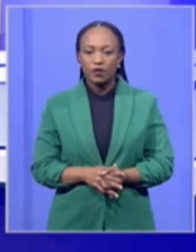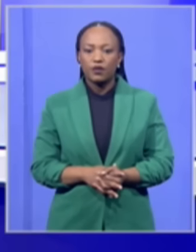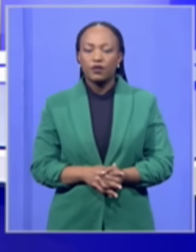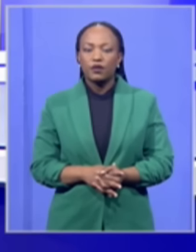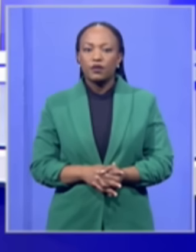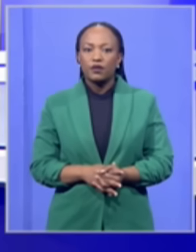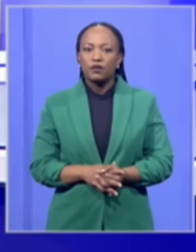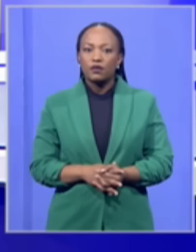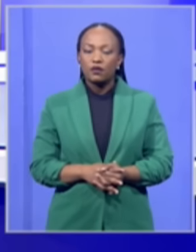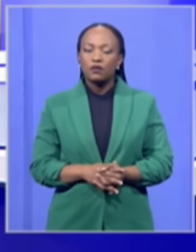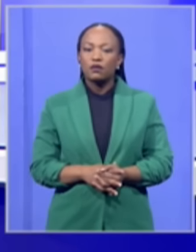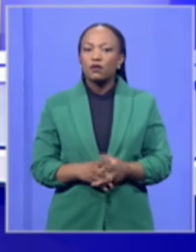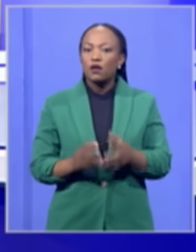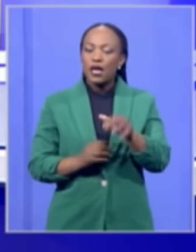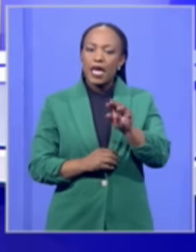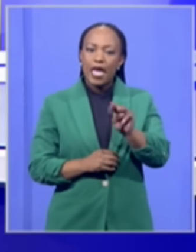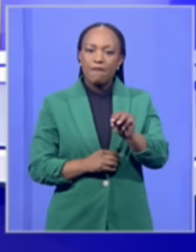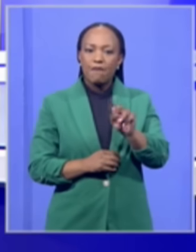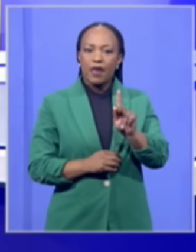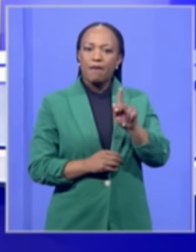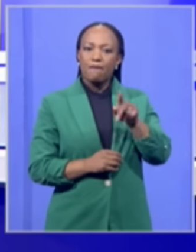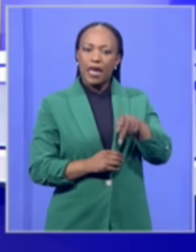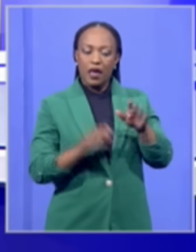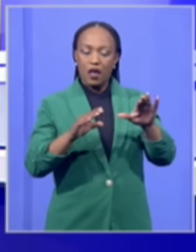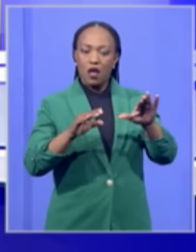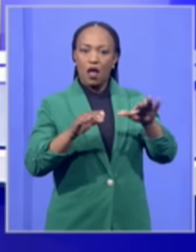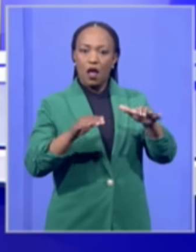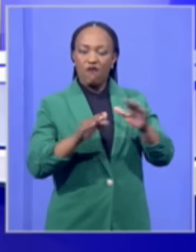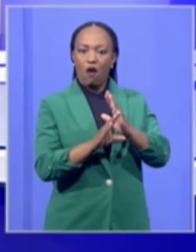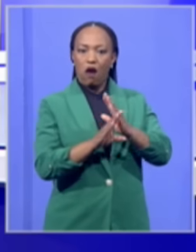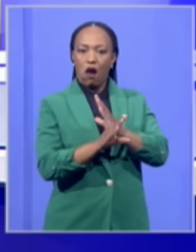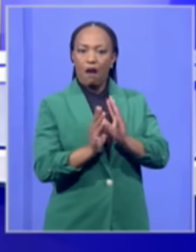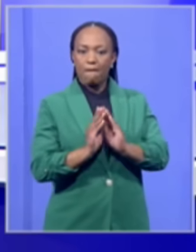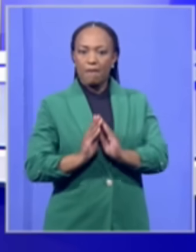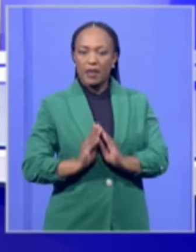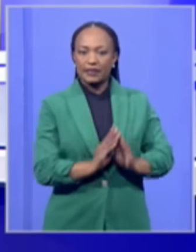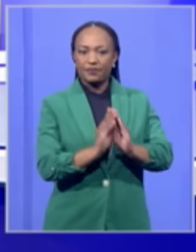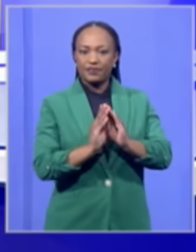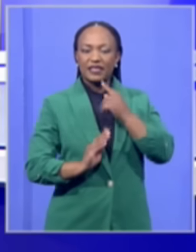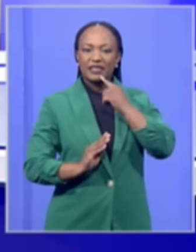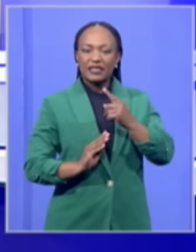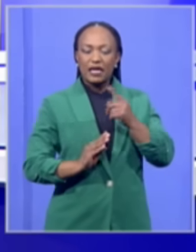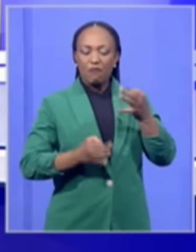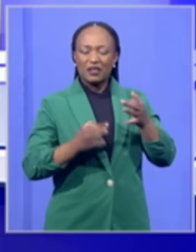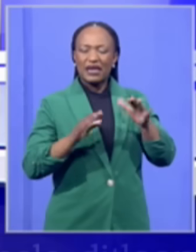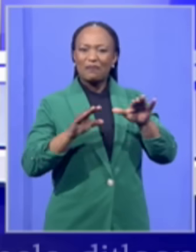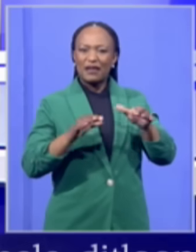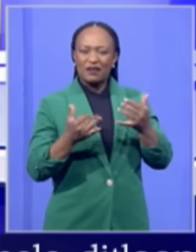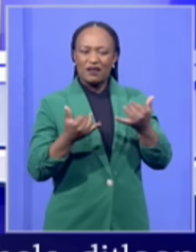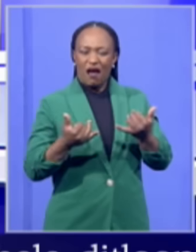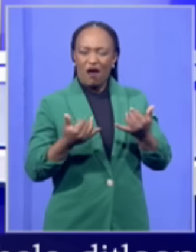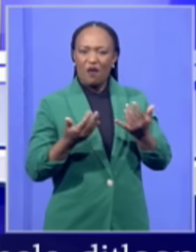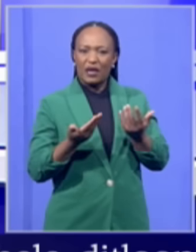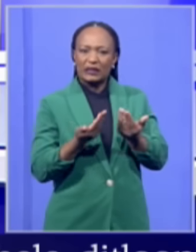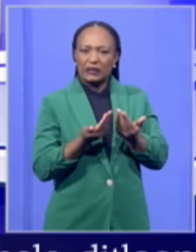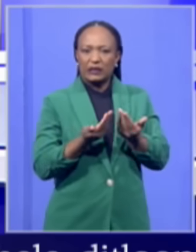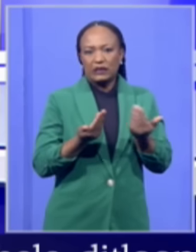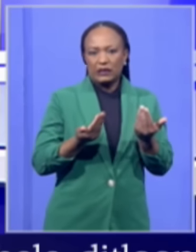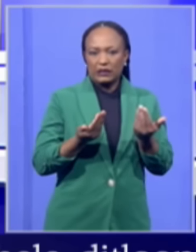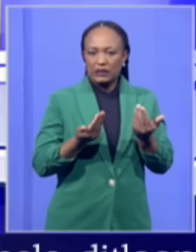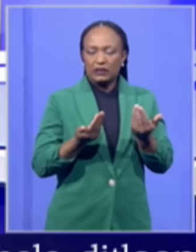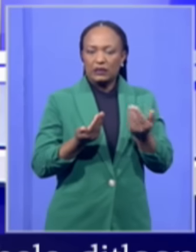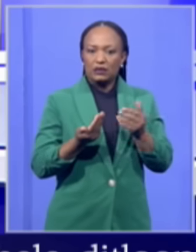Seboka sa ditherišano sa mokgatlo wa Mkhondo wesizwe ka Parlamenteng se re mokgatlo wa rogane seo se tla morago ga gore maloko a mangwe a